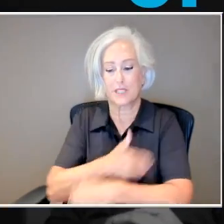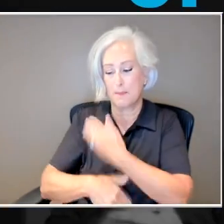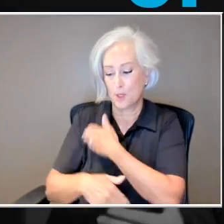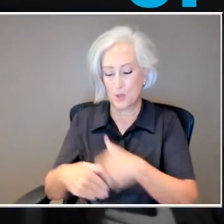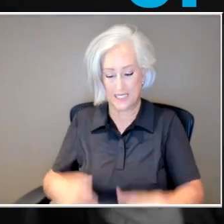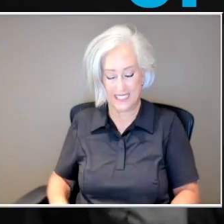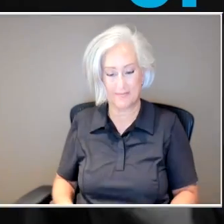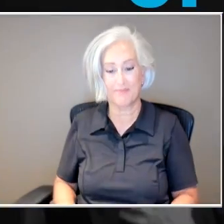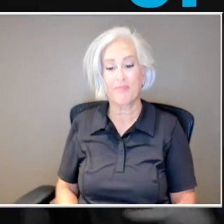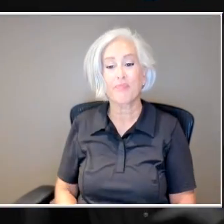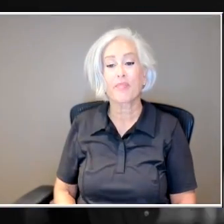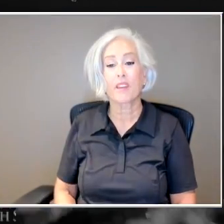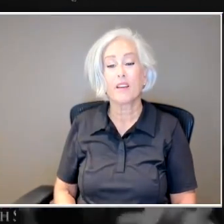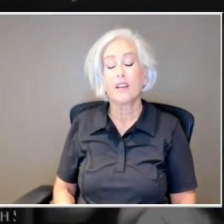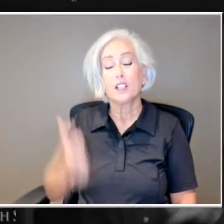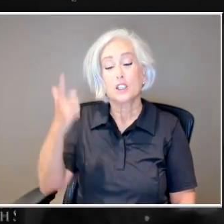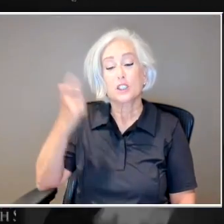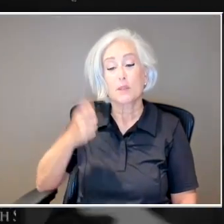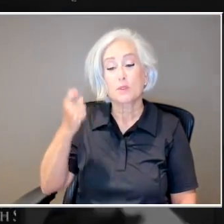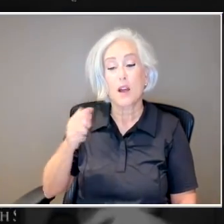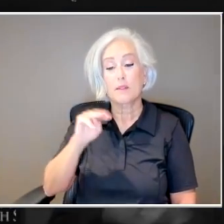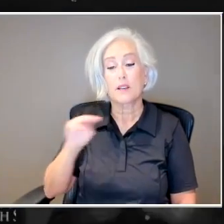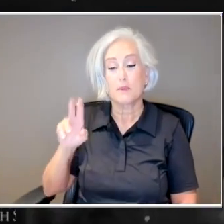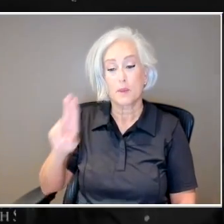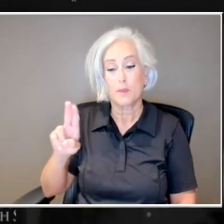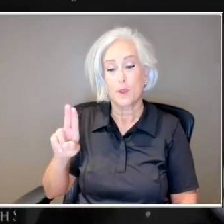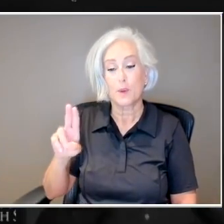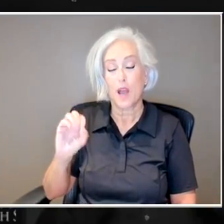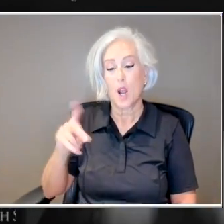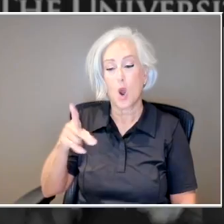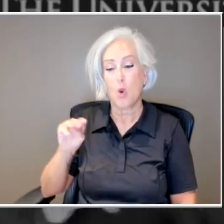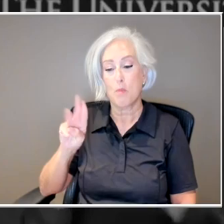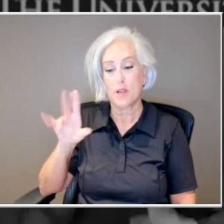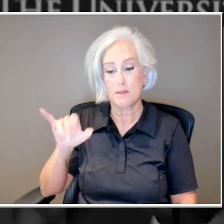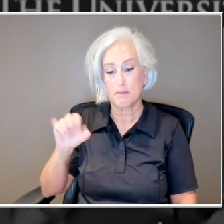Subscribe to our Morning Medical Update and Open Mics with Dr. Stein's